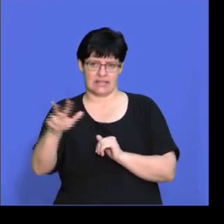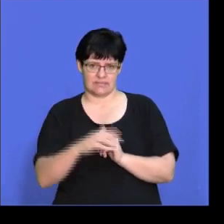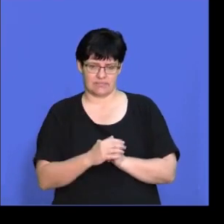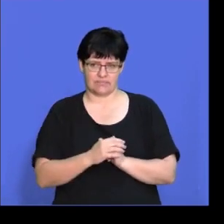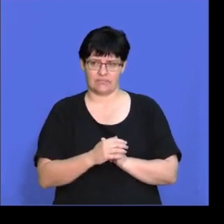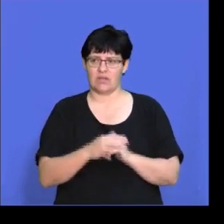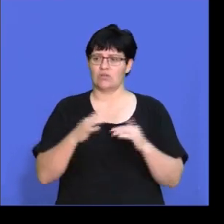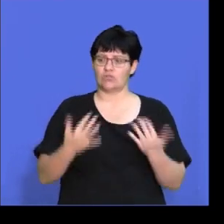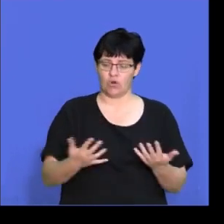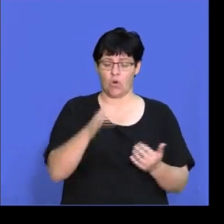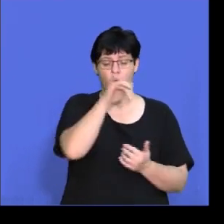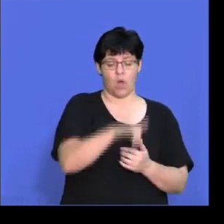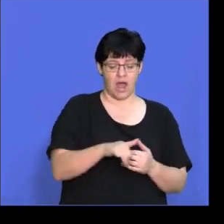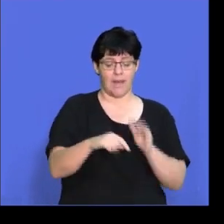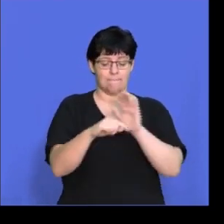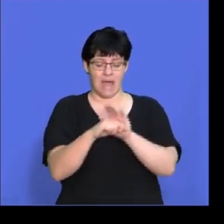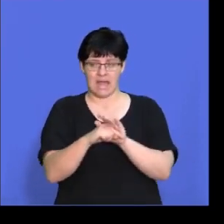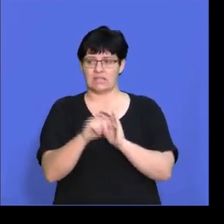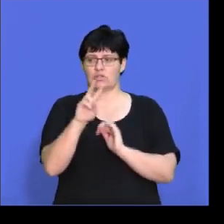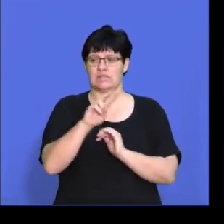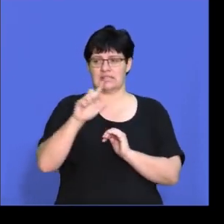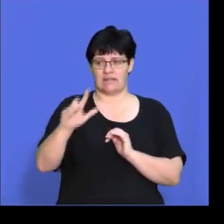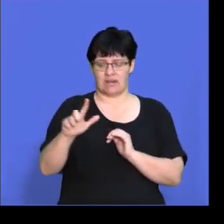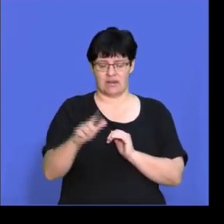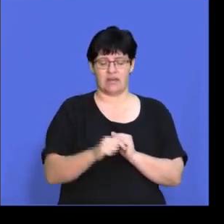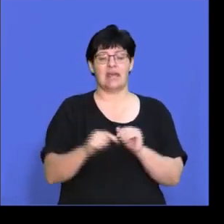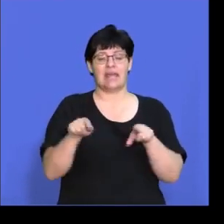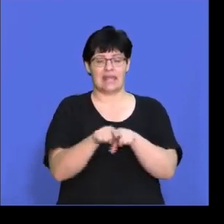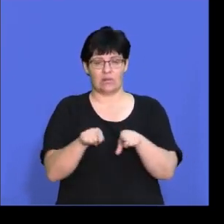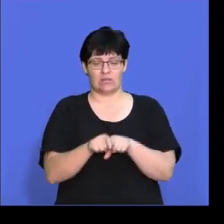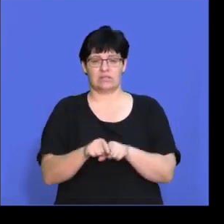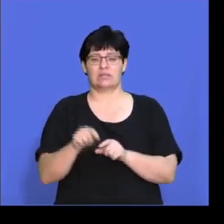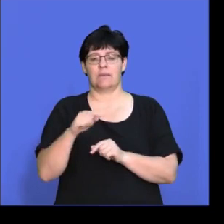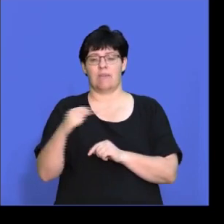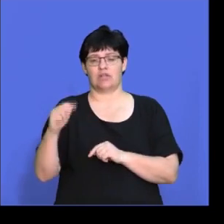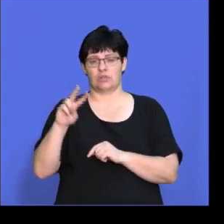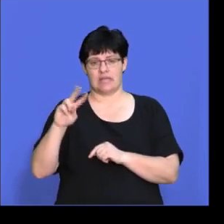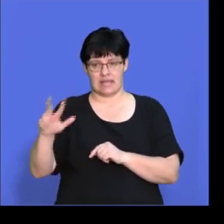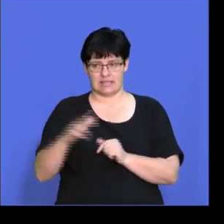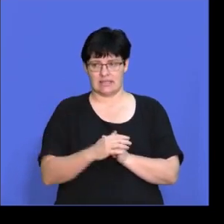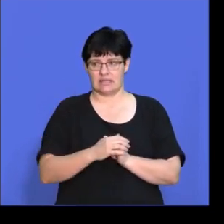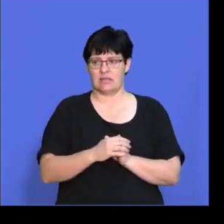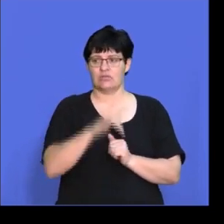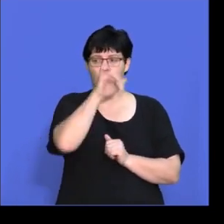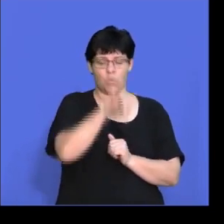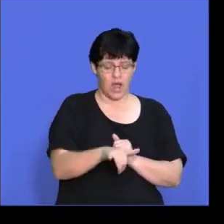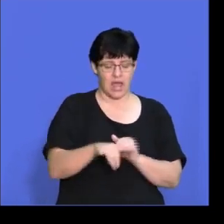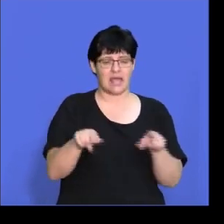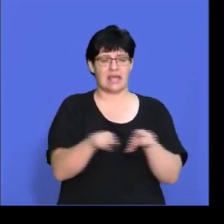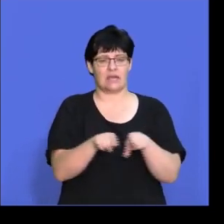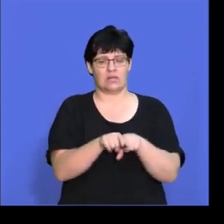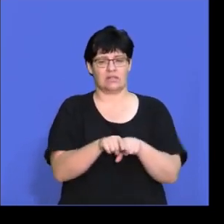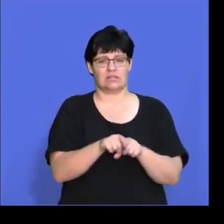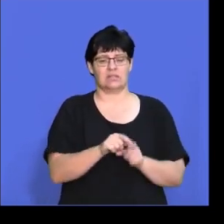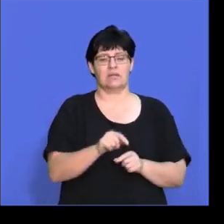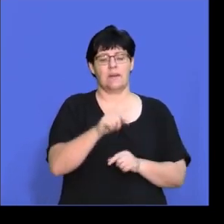28. So this is y minus 27 is equal to minus 28. So y is